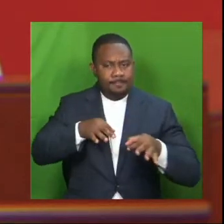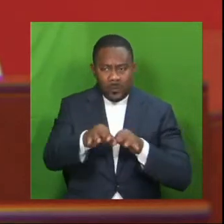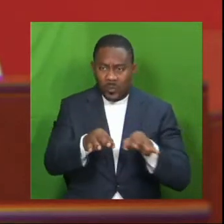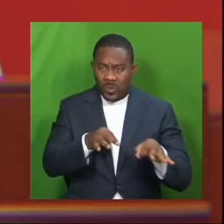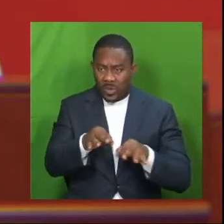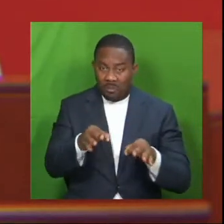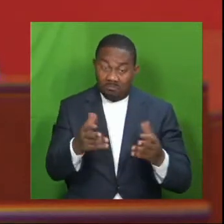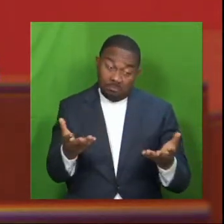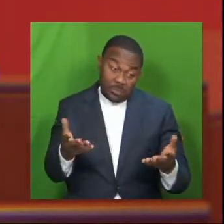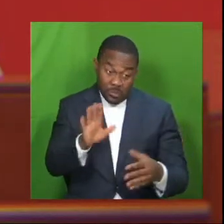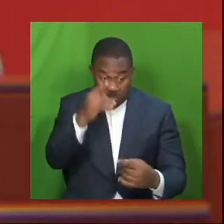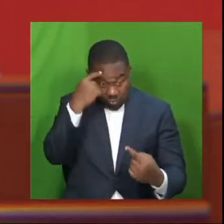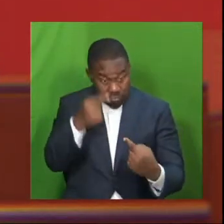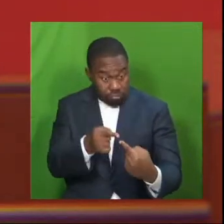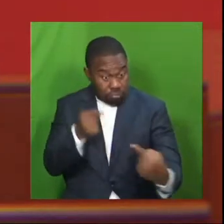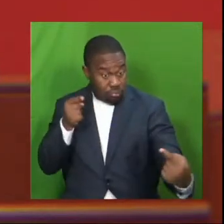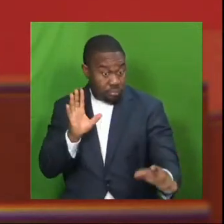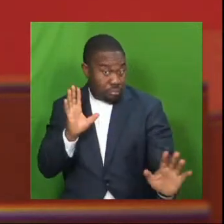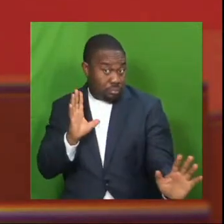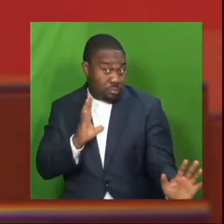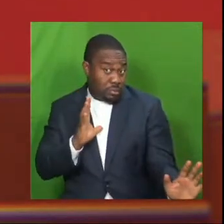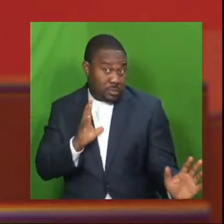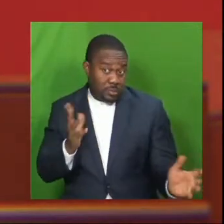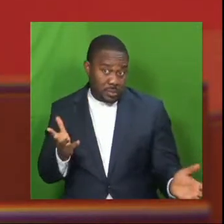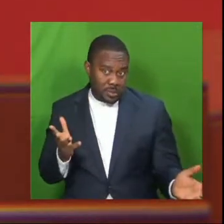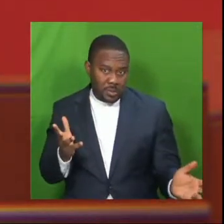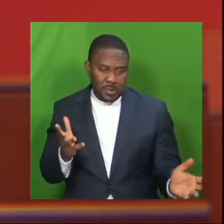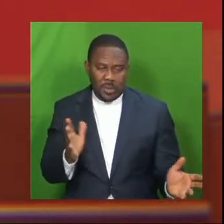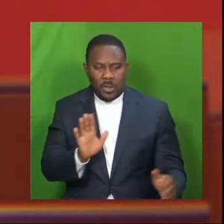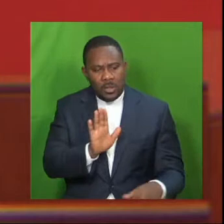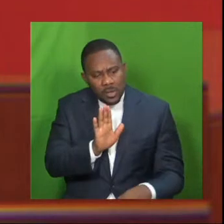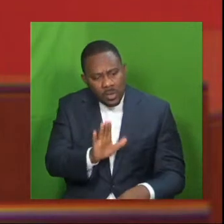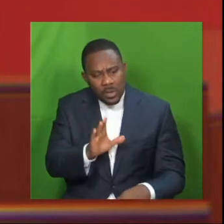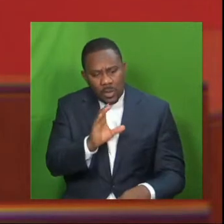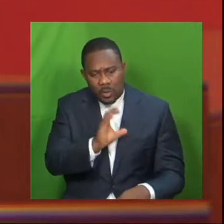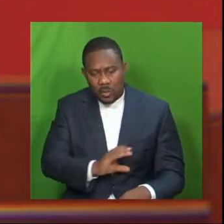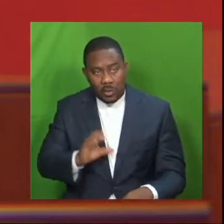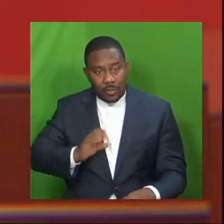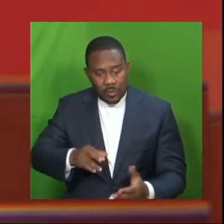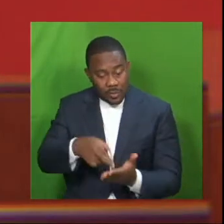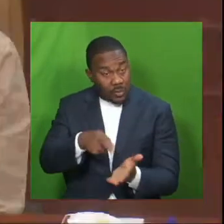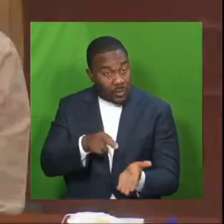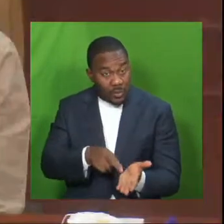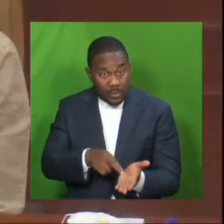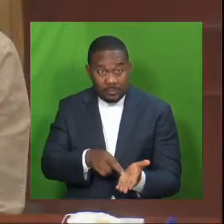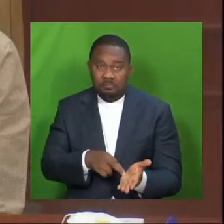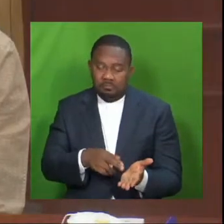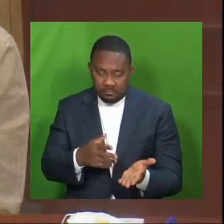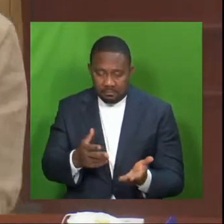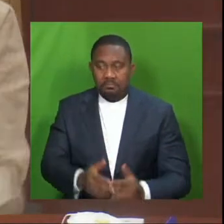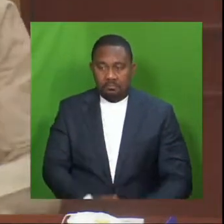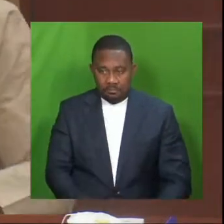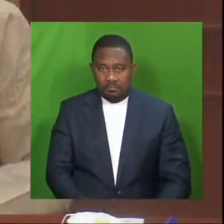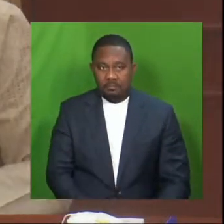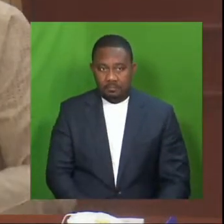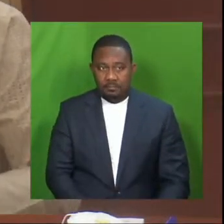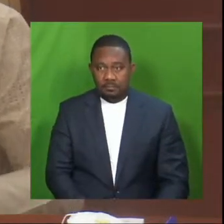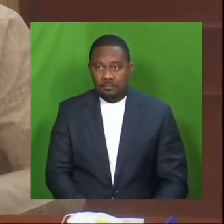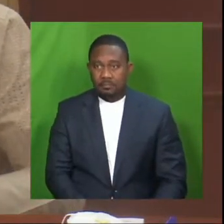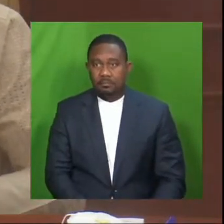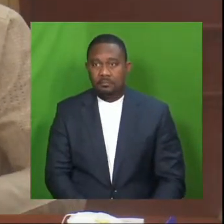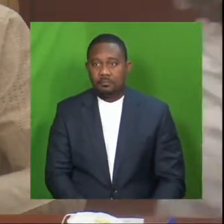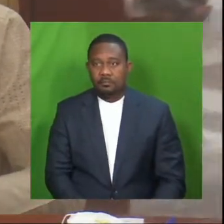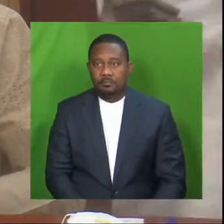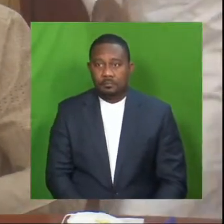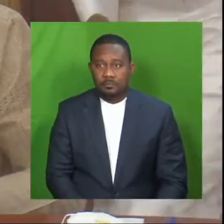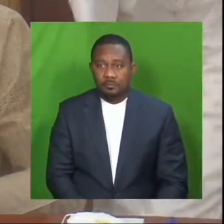my ruling, it will definitely reflect in your committee report, and the House will take the decision. That is why I said